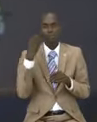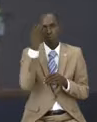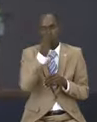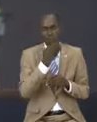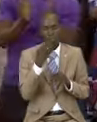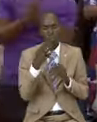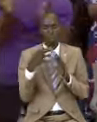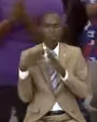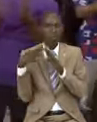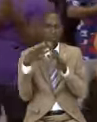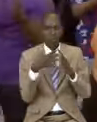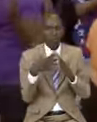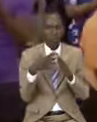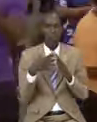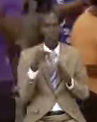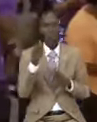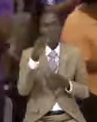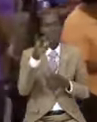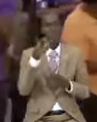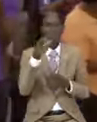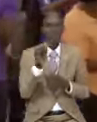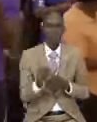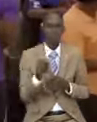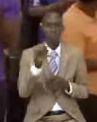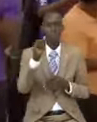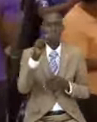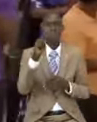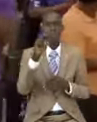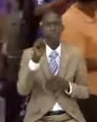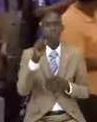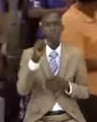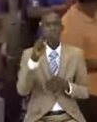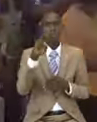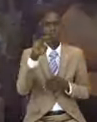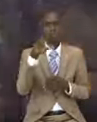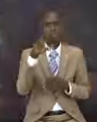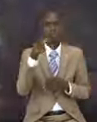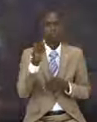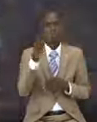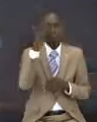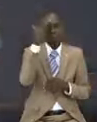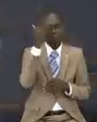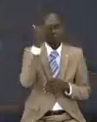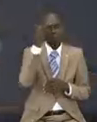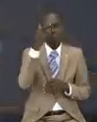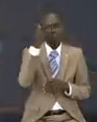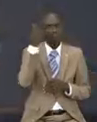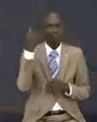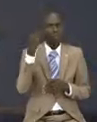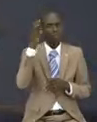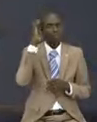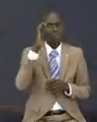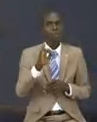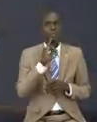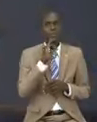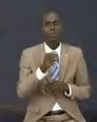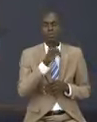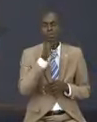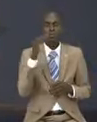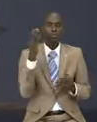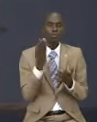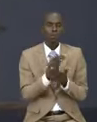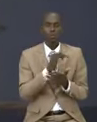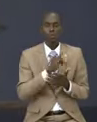in Asia, in Australia. Why? Because he is an unstoppable